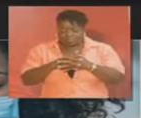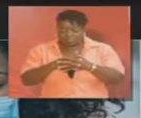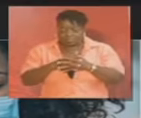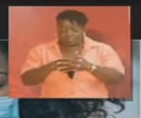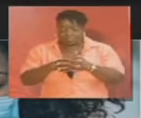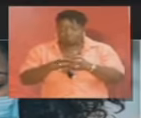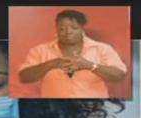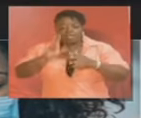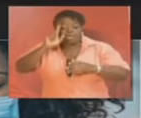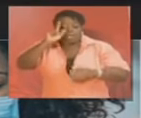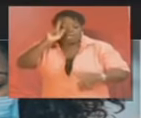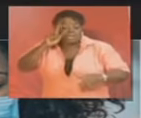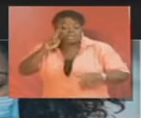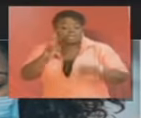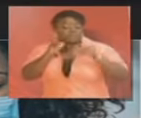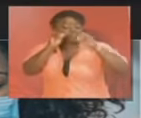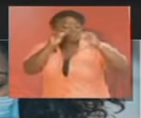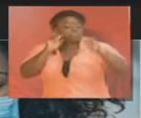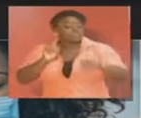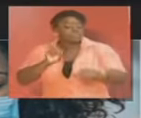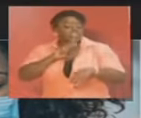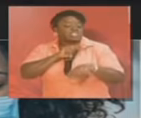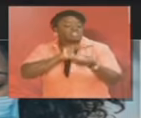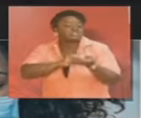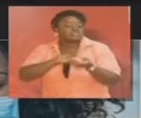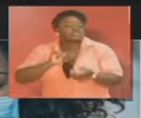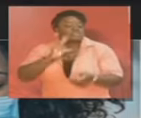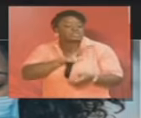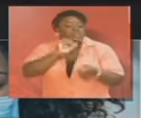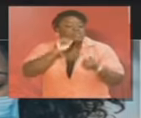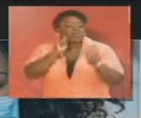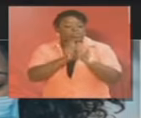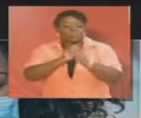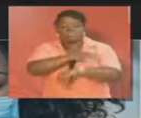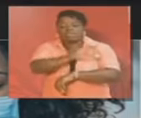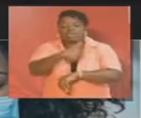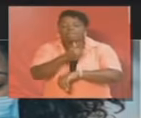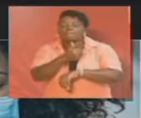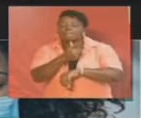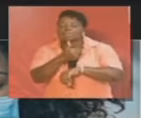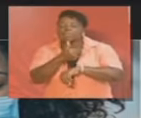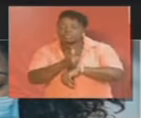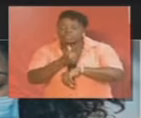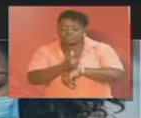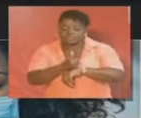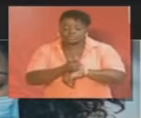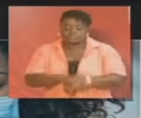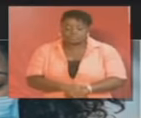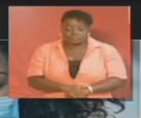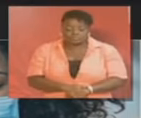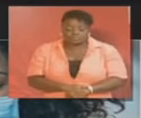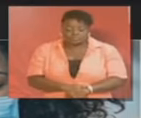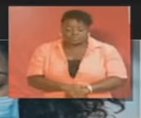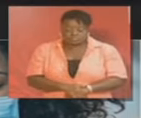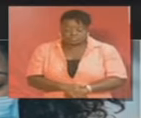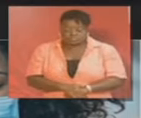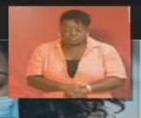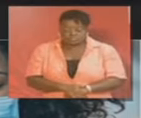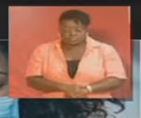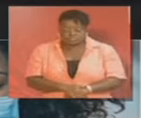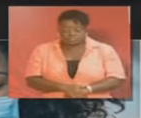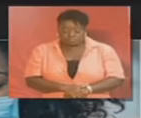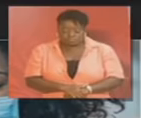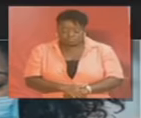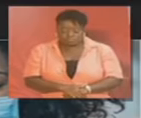staff with the appointments so that we can get our appointments more efficiently handled, along with, as I said,